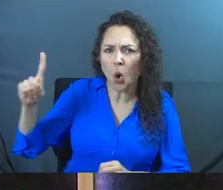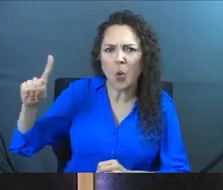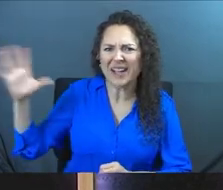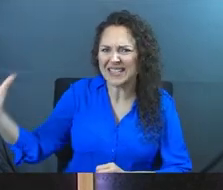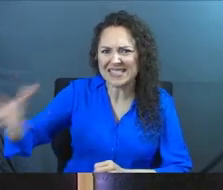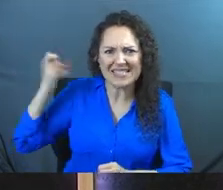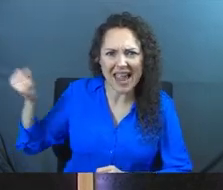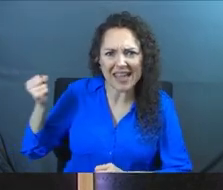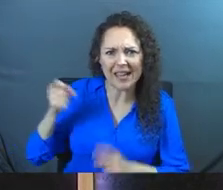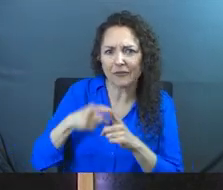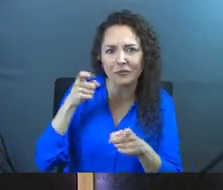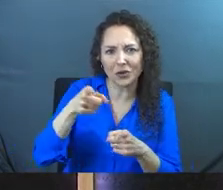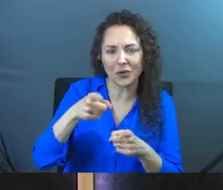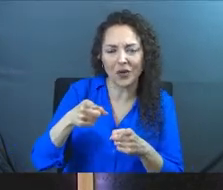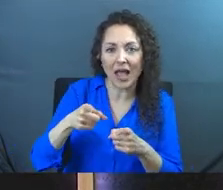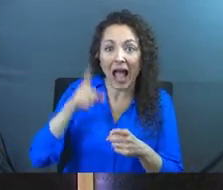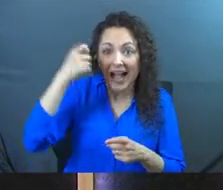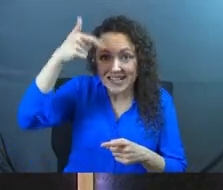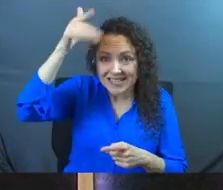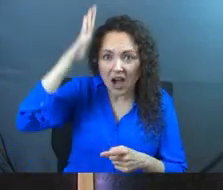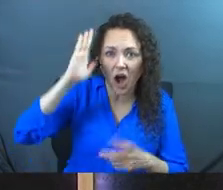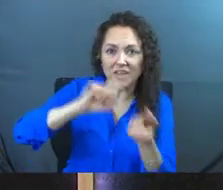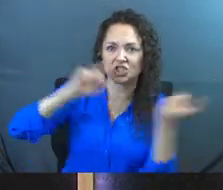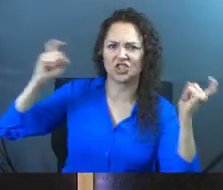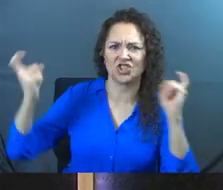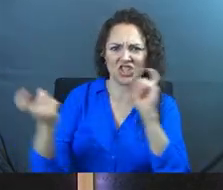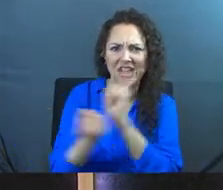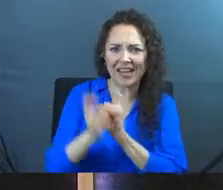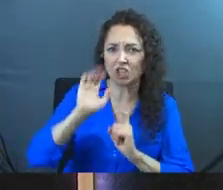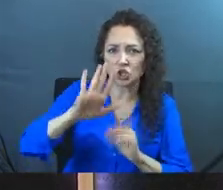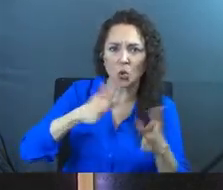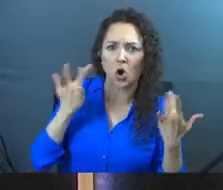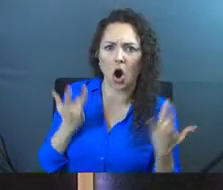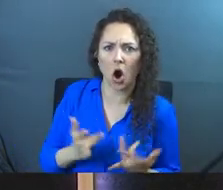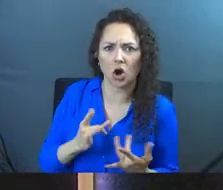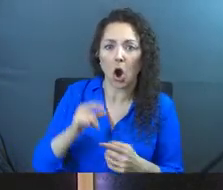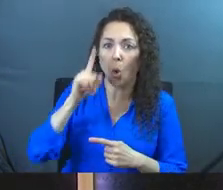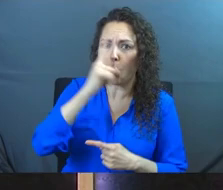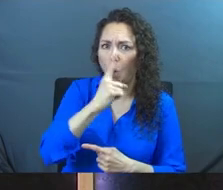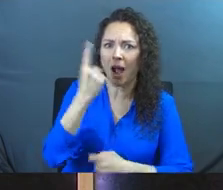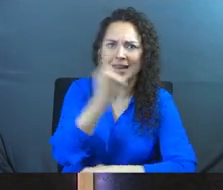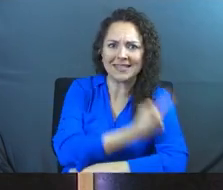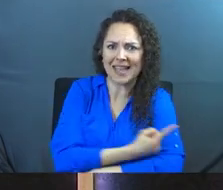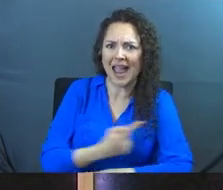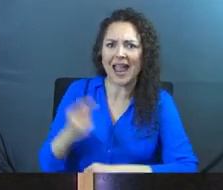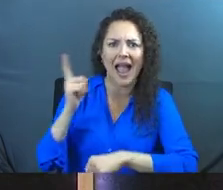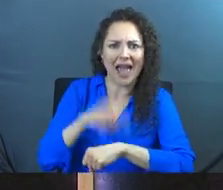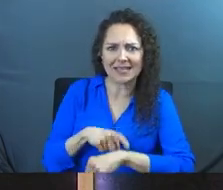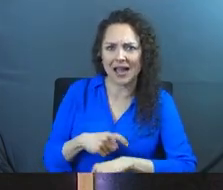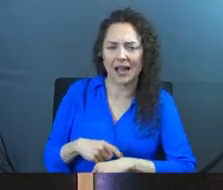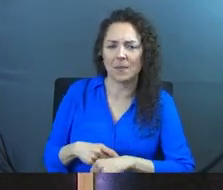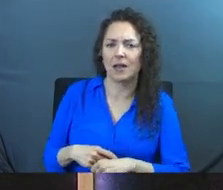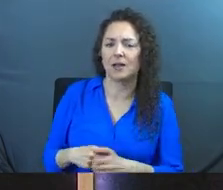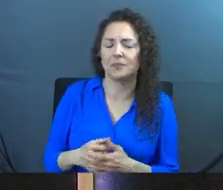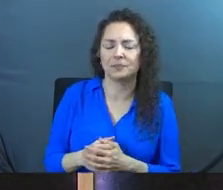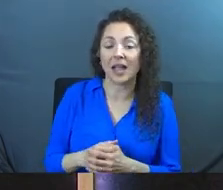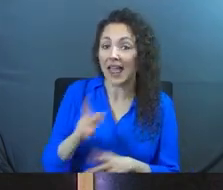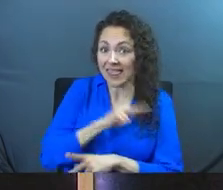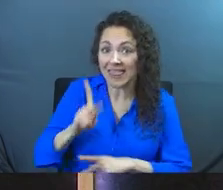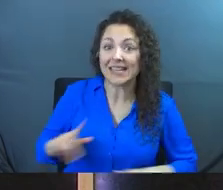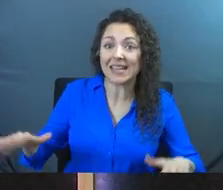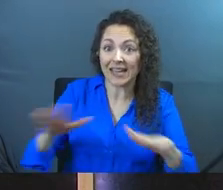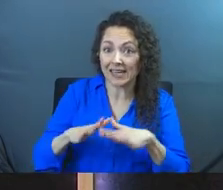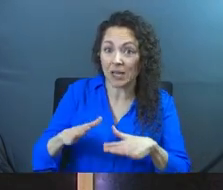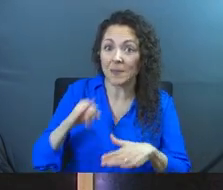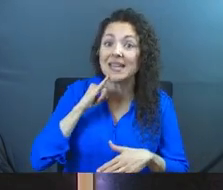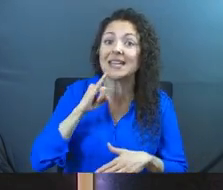happening here. God's transforming your heart one day at a time into the kingdom of God. So the kingdom is now